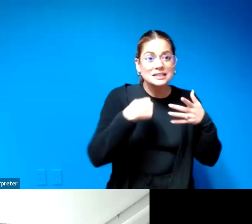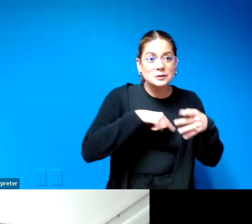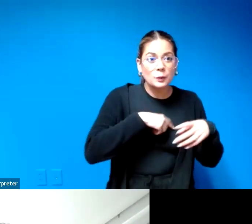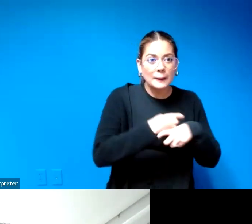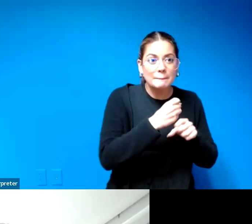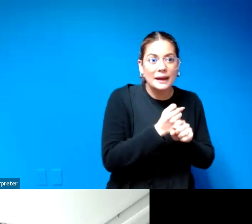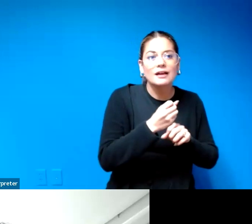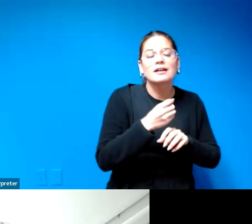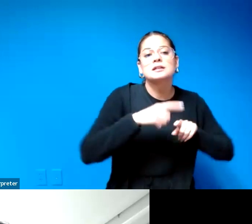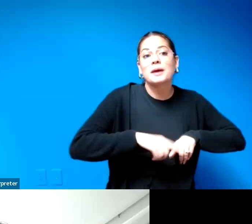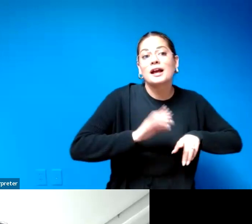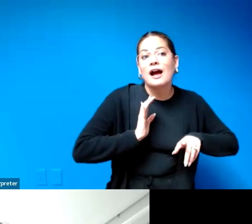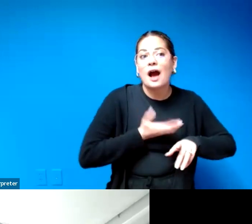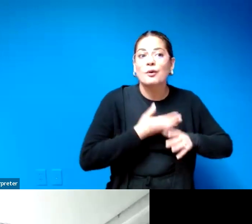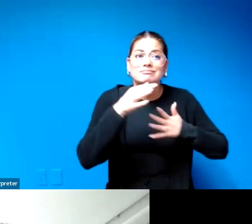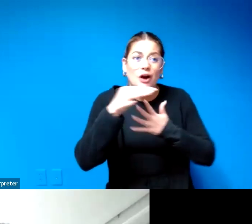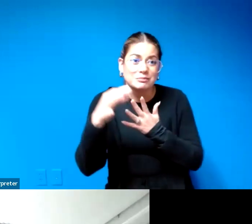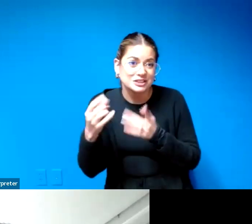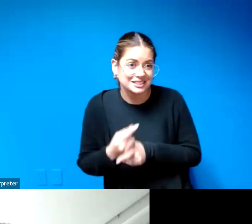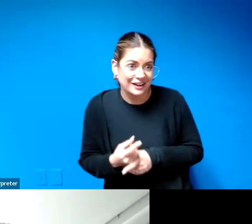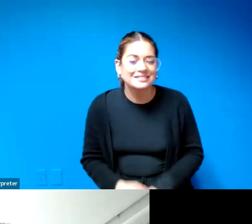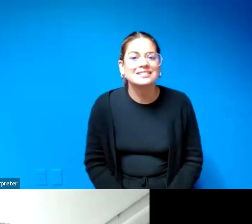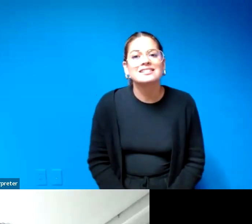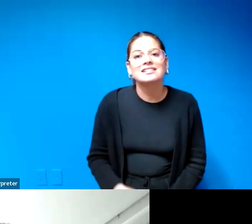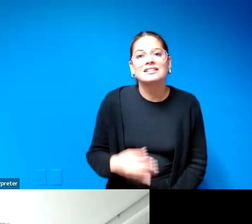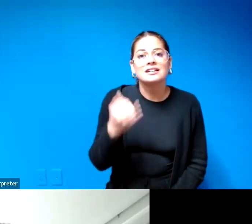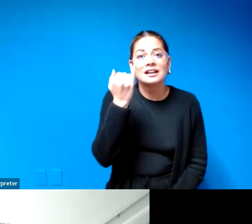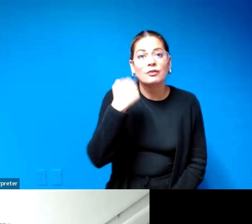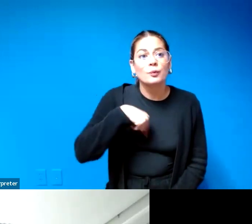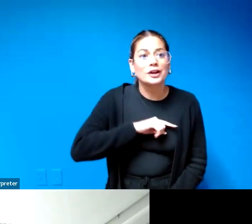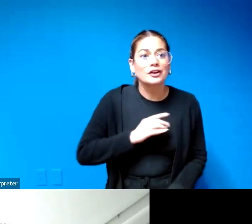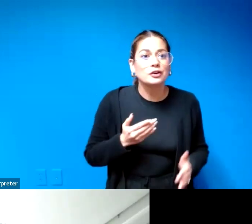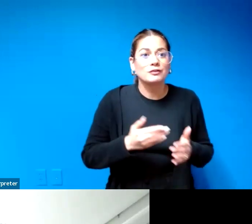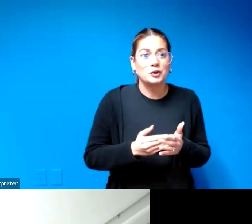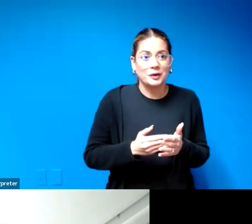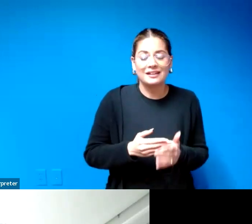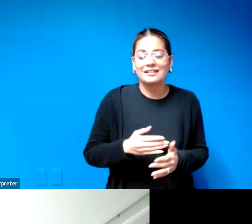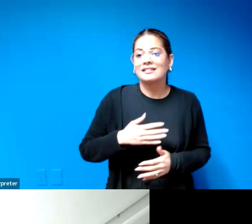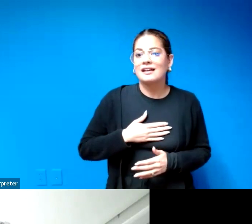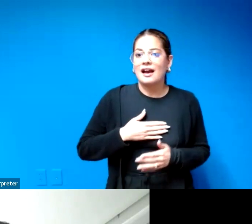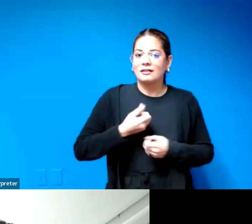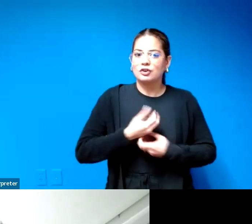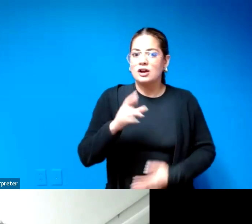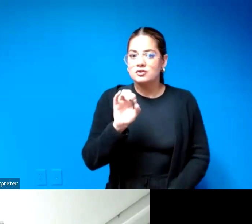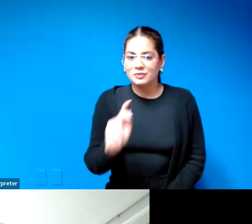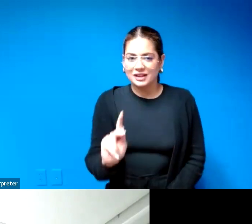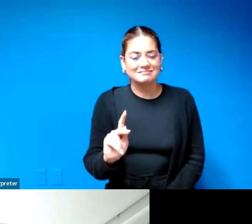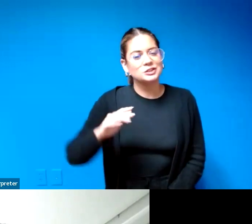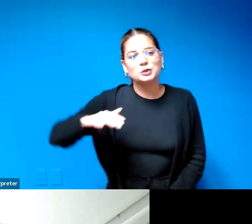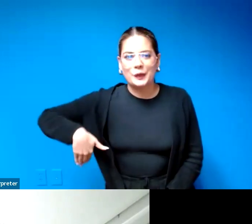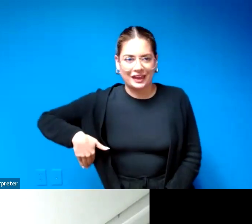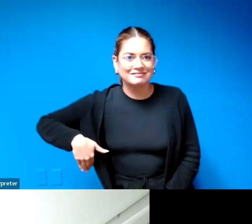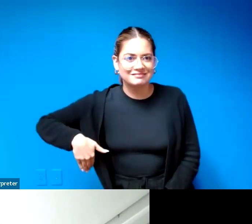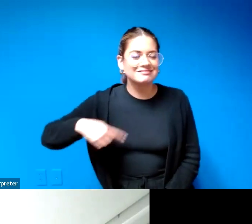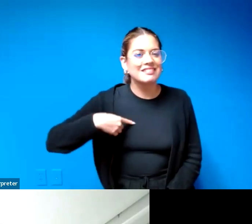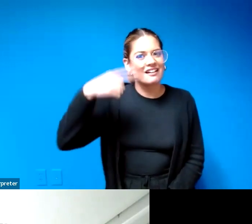the options we have. And if we're intervening at a risk factor, we're intervening too late. And so I thought that was